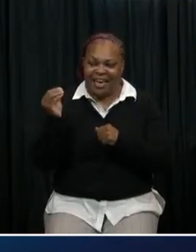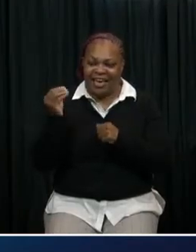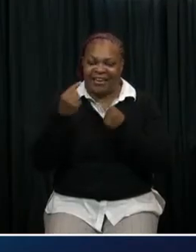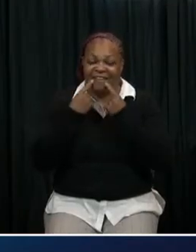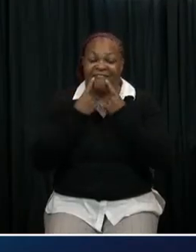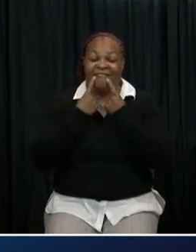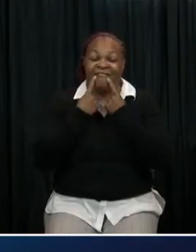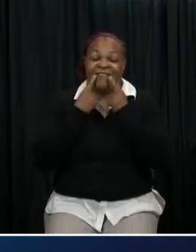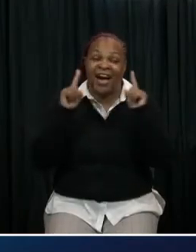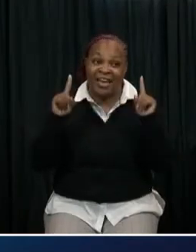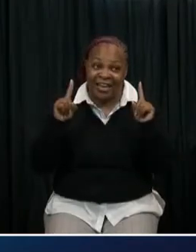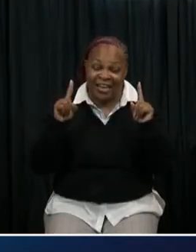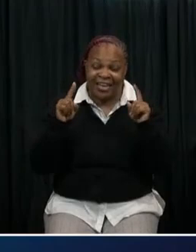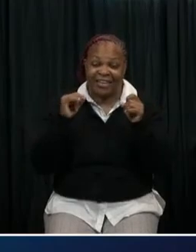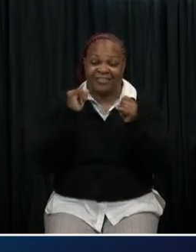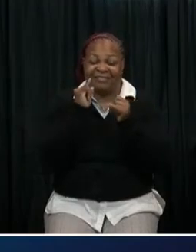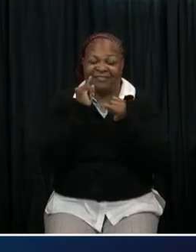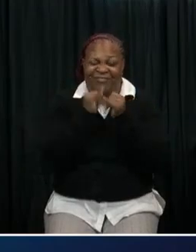Finally, I would say,